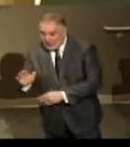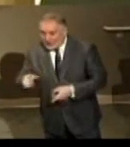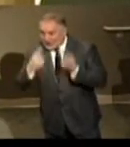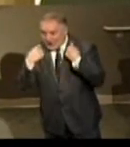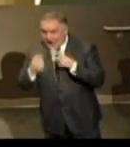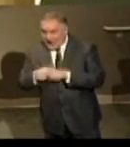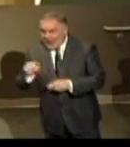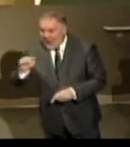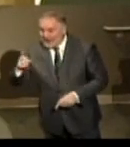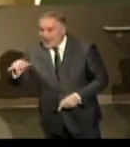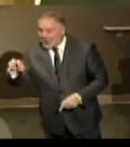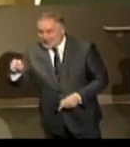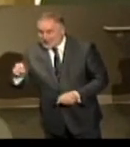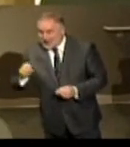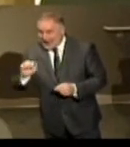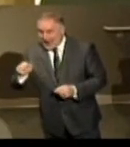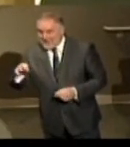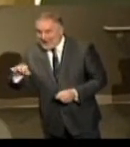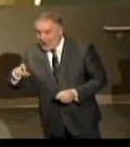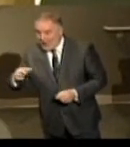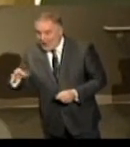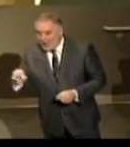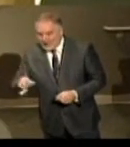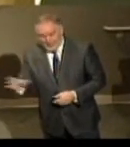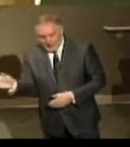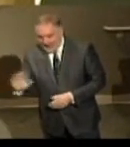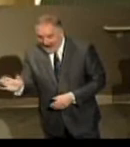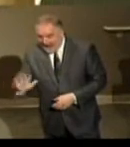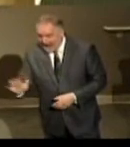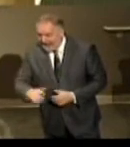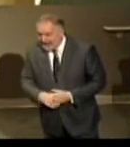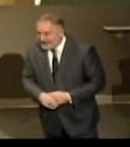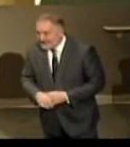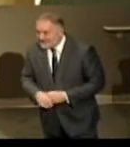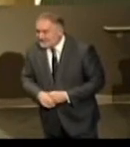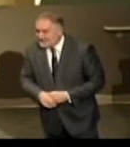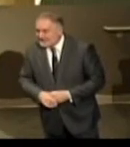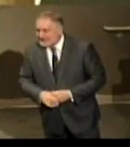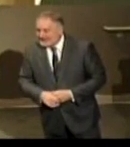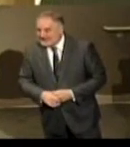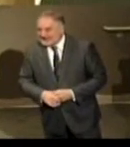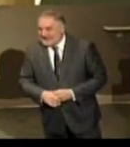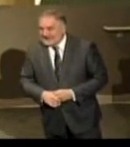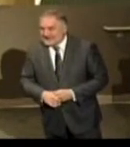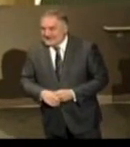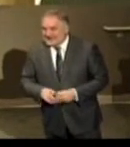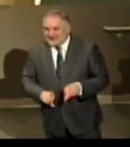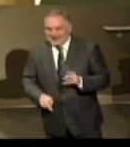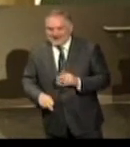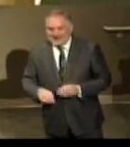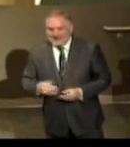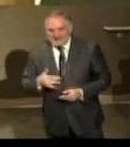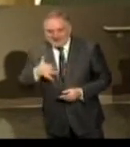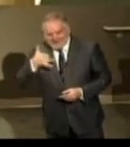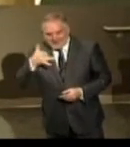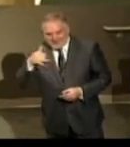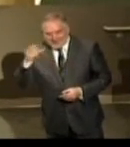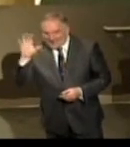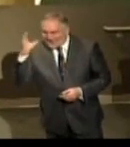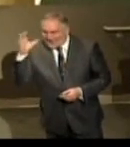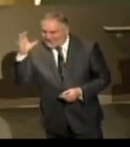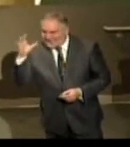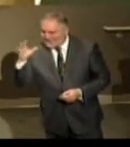had no idea. I was hoping I was close to being right. I'm just telling you, they're crazy, aren't they? But see, but